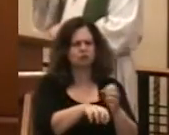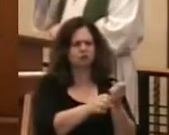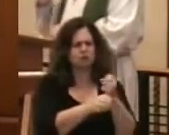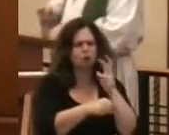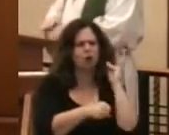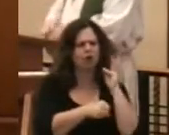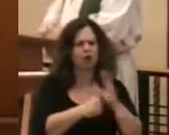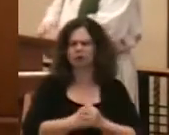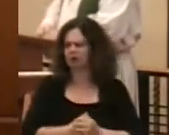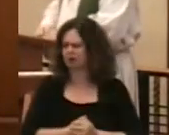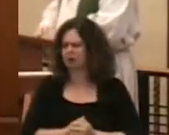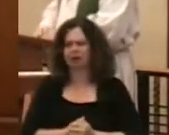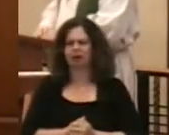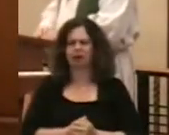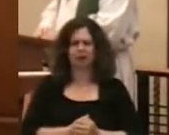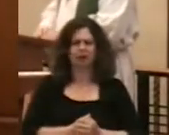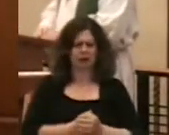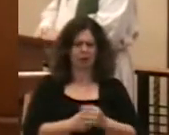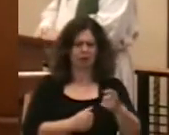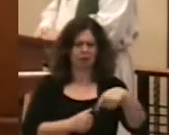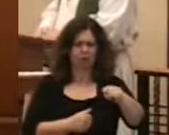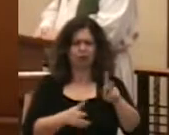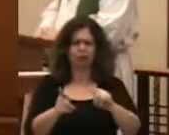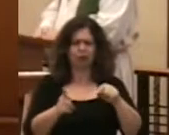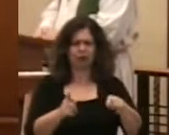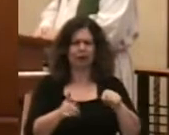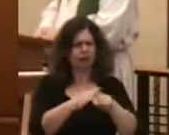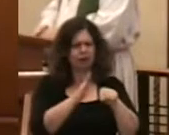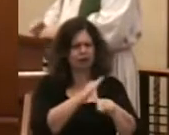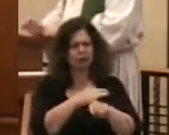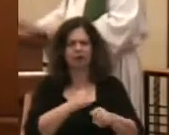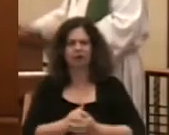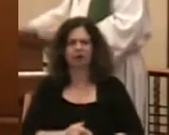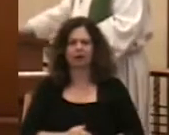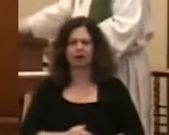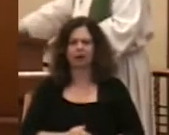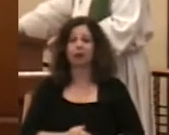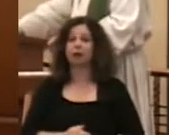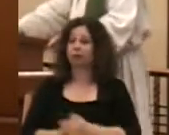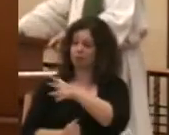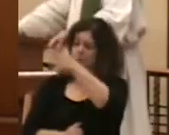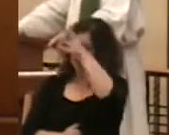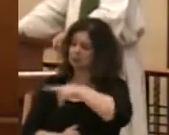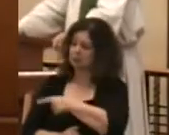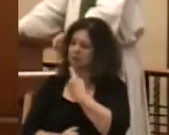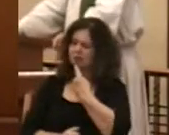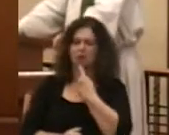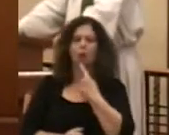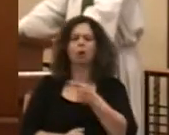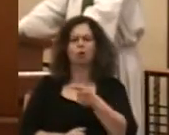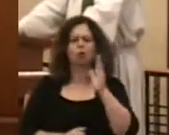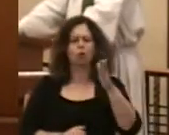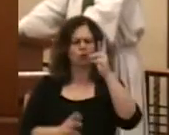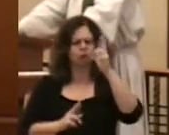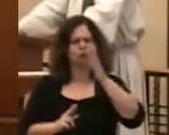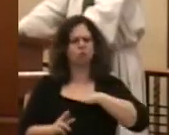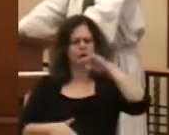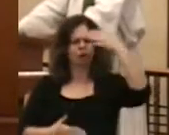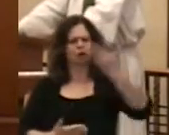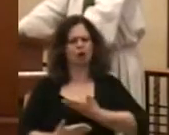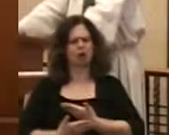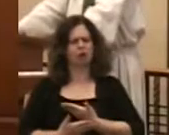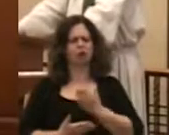saying, 'They will respect my son.' But when the tenants saw the son, they